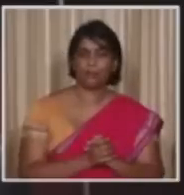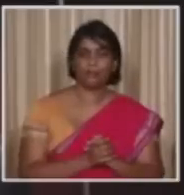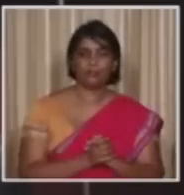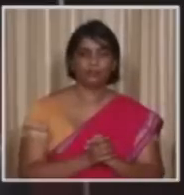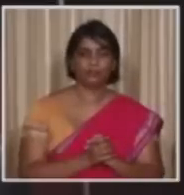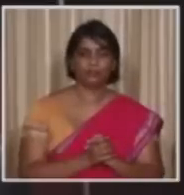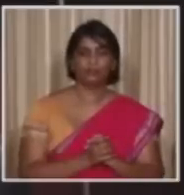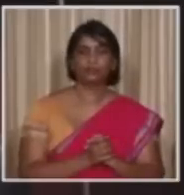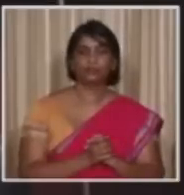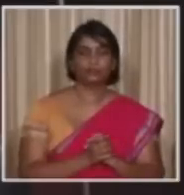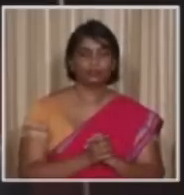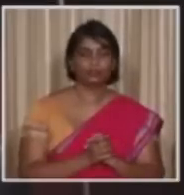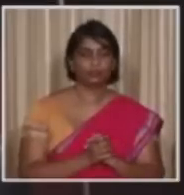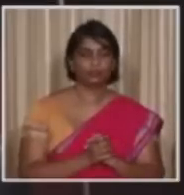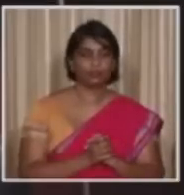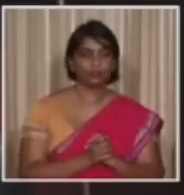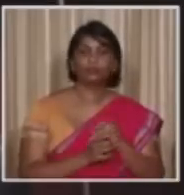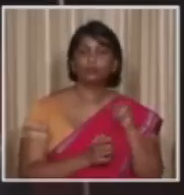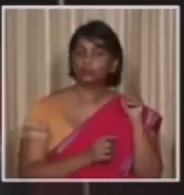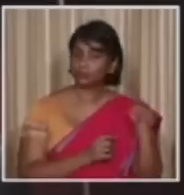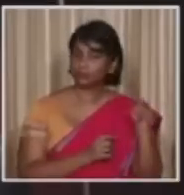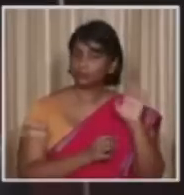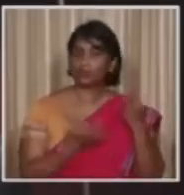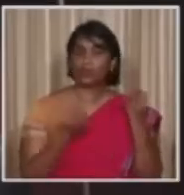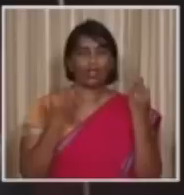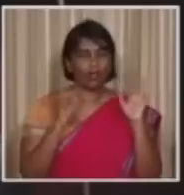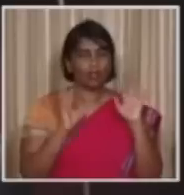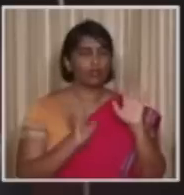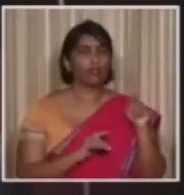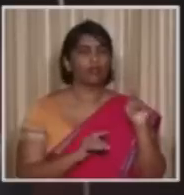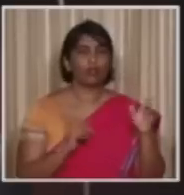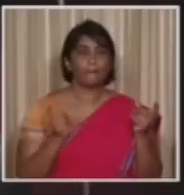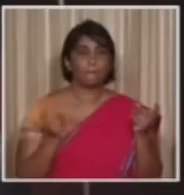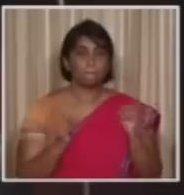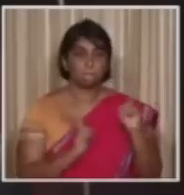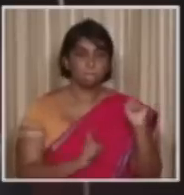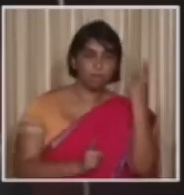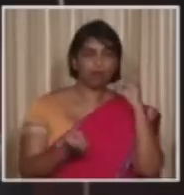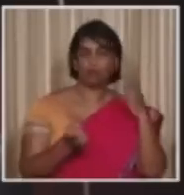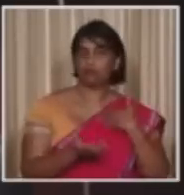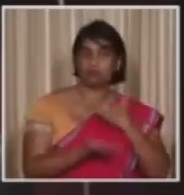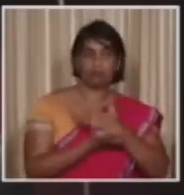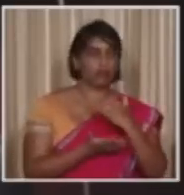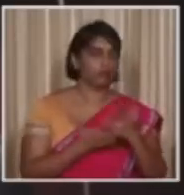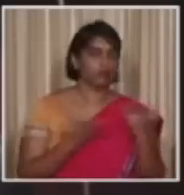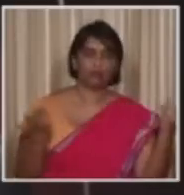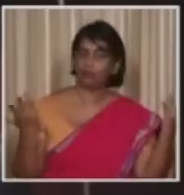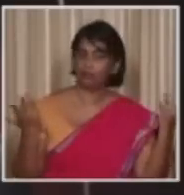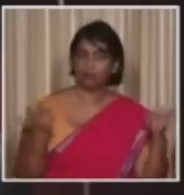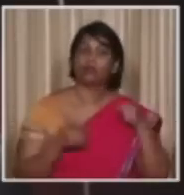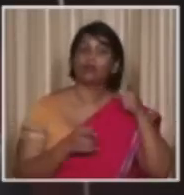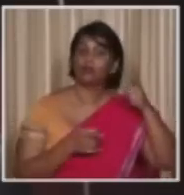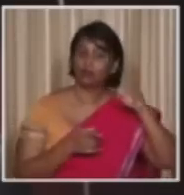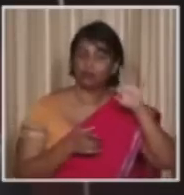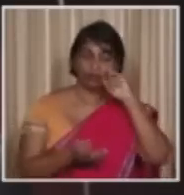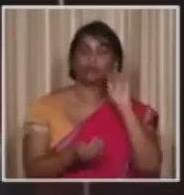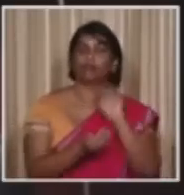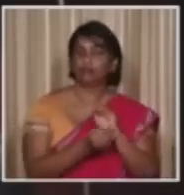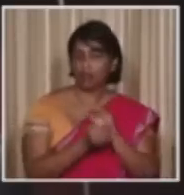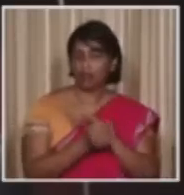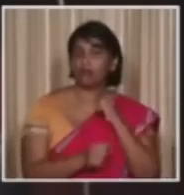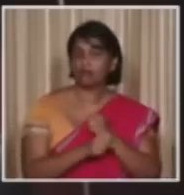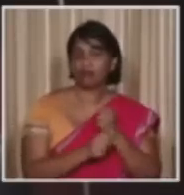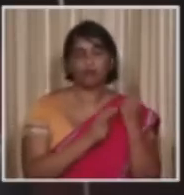nidahasa gane metana sandahan karanne. Eyata nidahasa tiyenno ne. Biya ganwanna baha, baada karanna baha. E ayawa araksha karanna